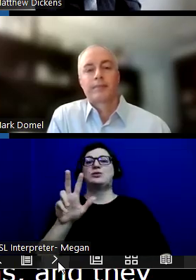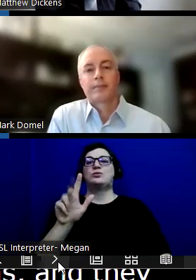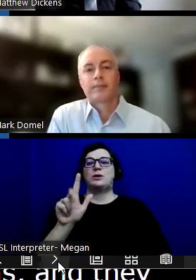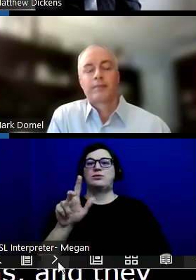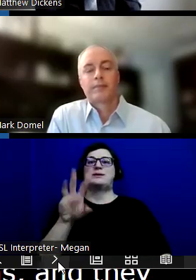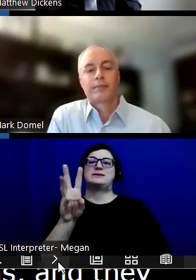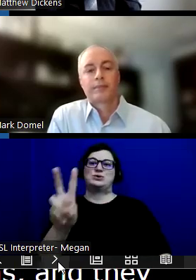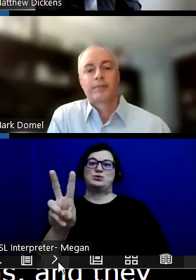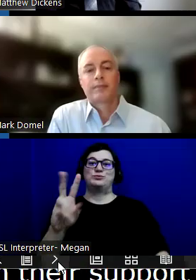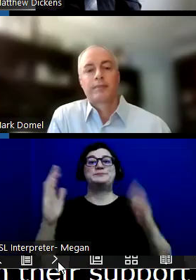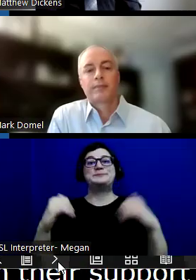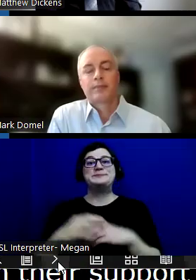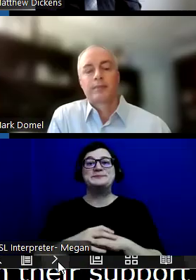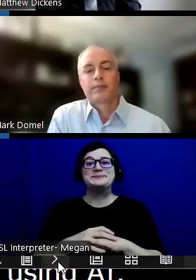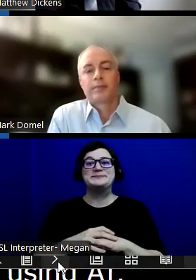Slide.